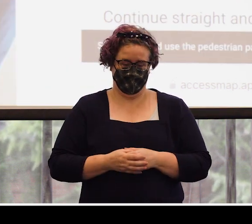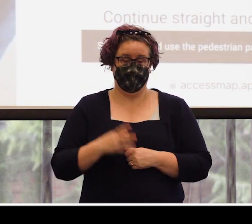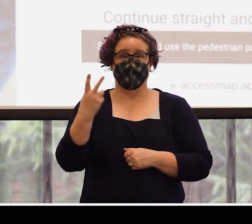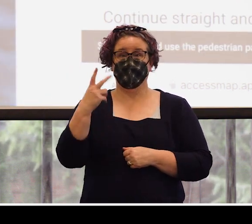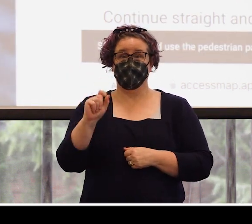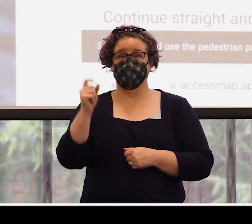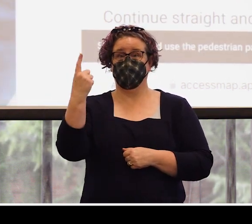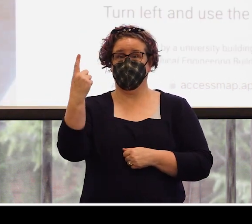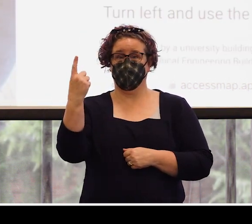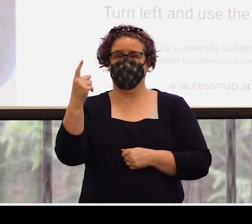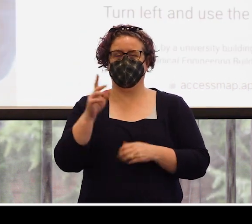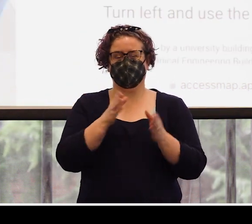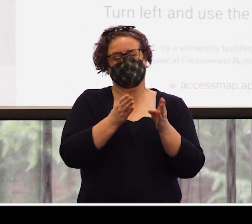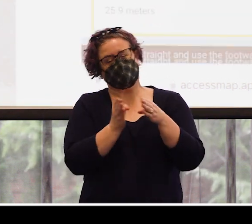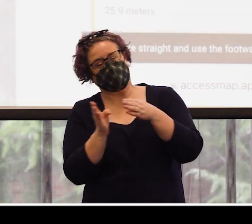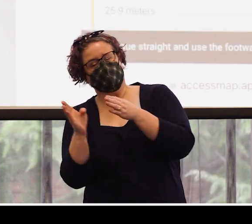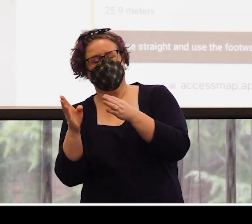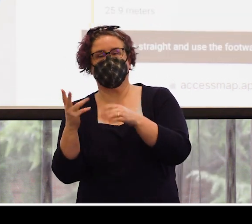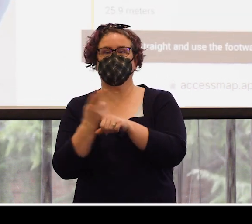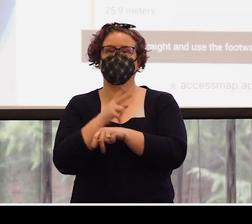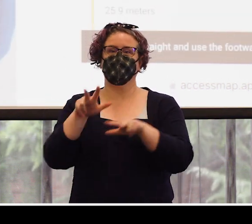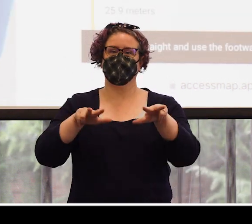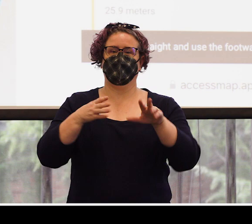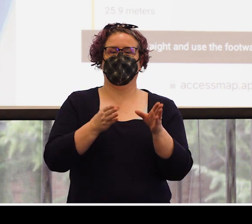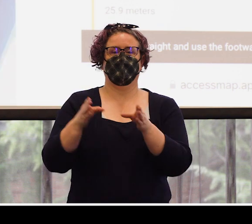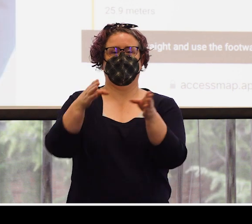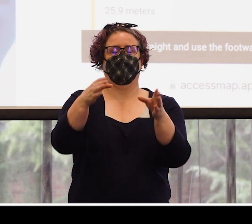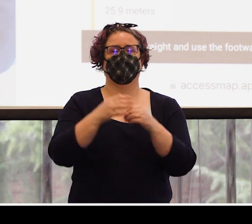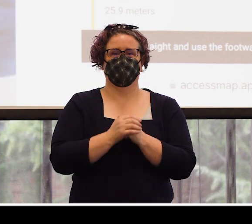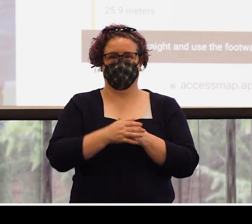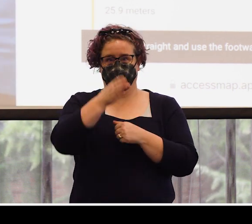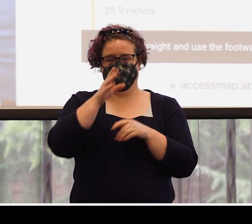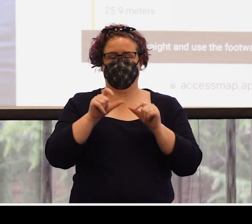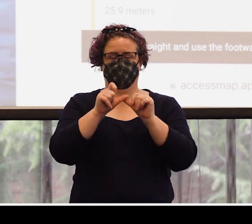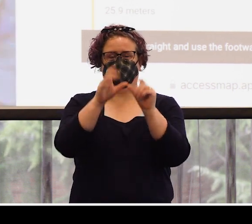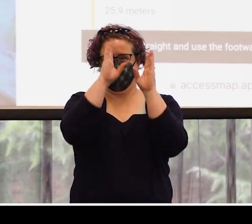2.1 meter. Slide right and use the pedestrian path. Continue straight and use the footway.